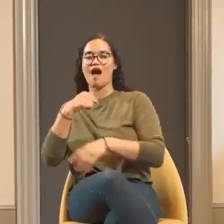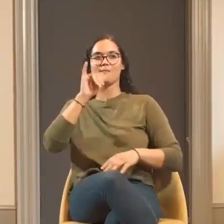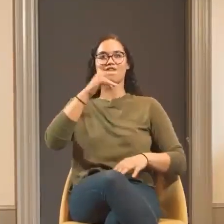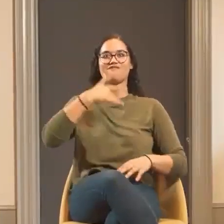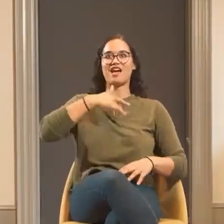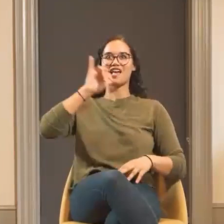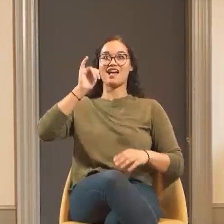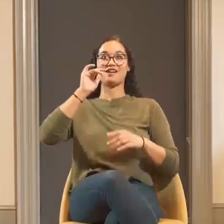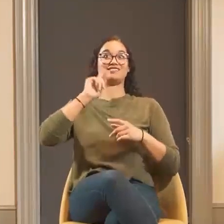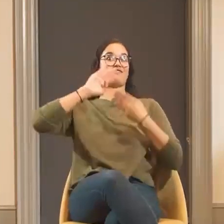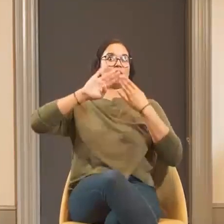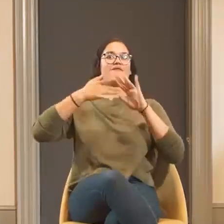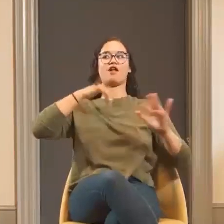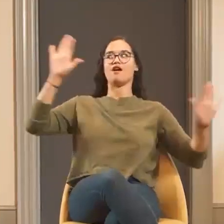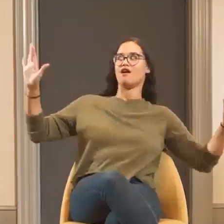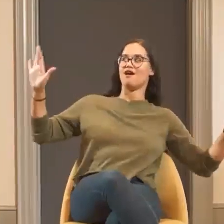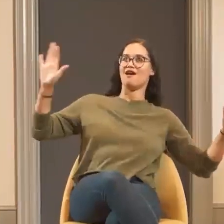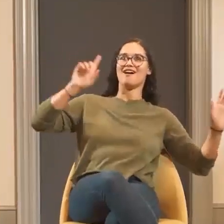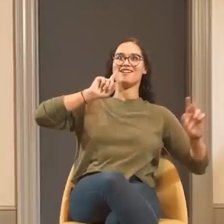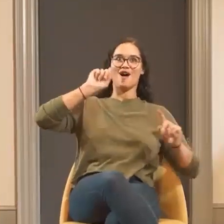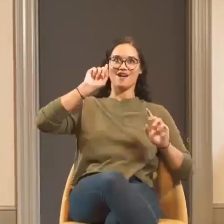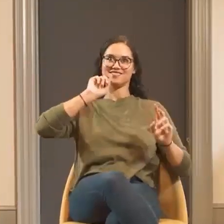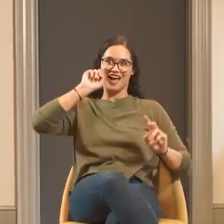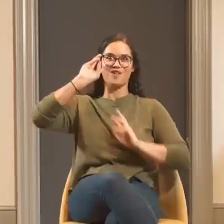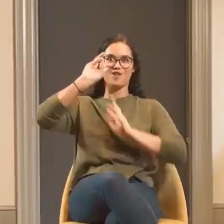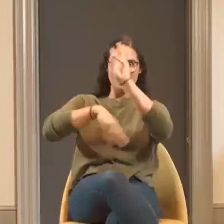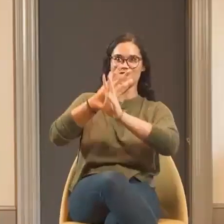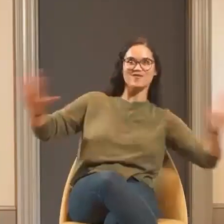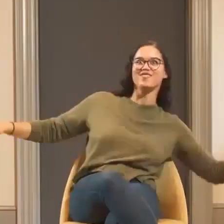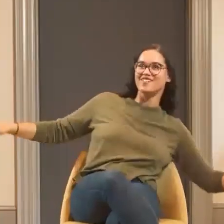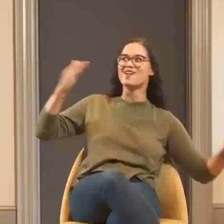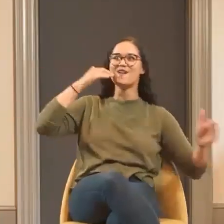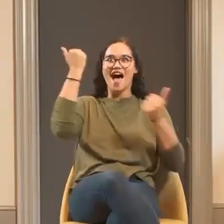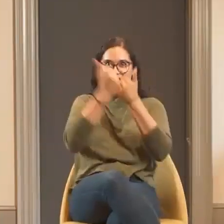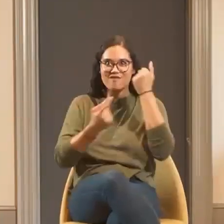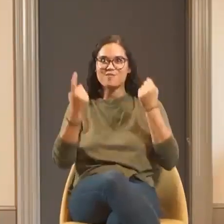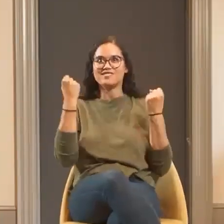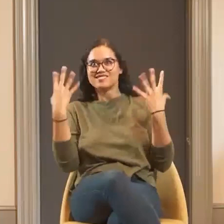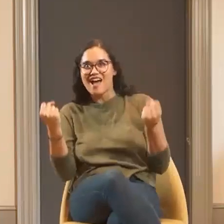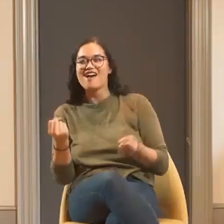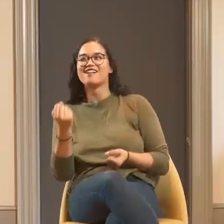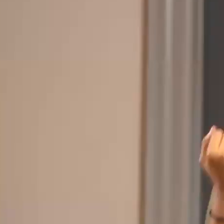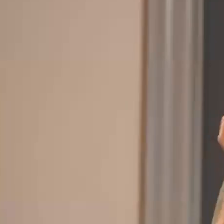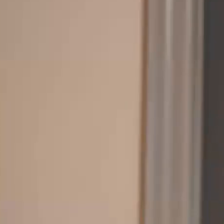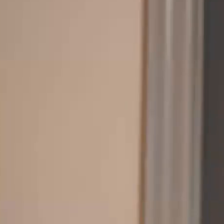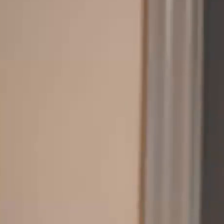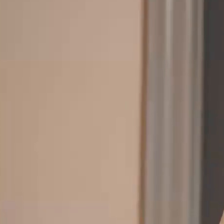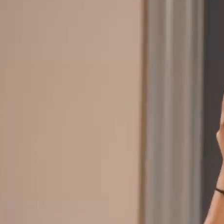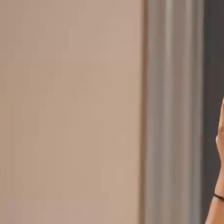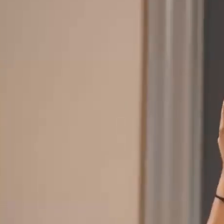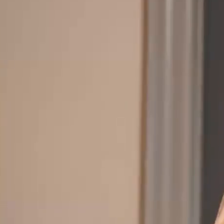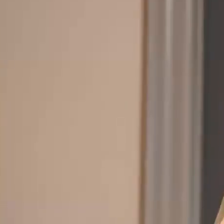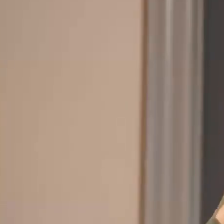deaf community was something new to me, that there was this whole deaf world where everyone was signing, you know, everyone